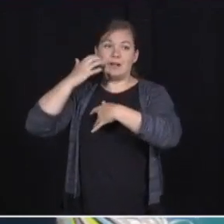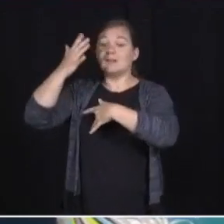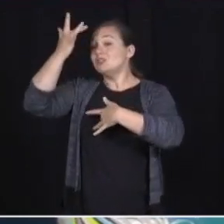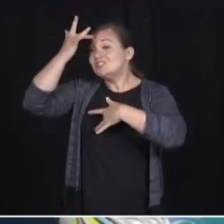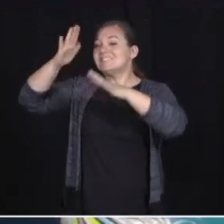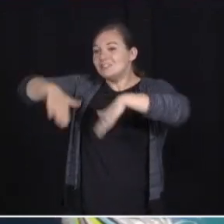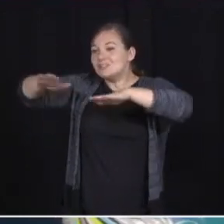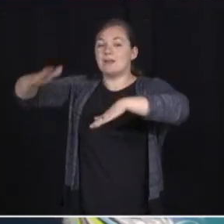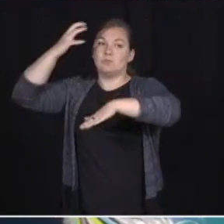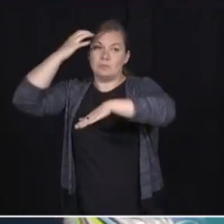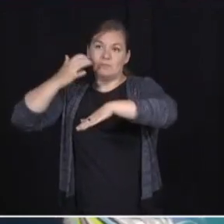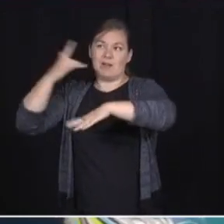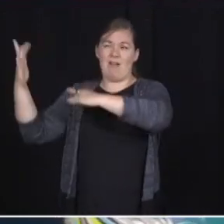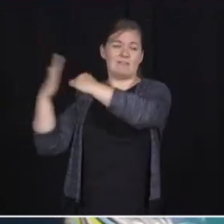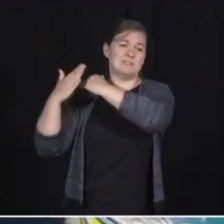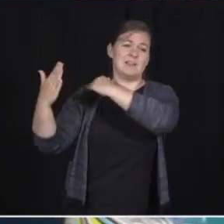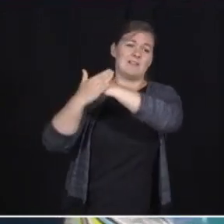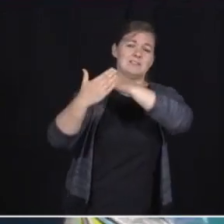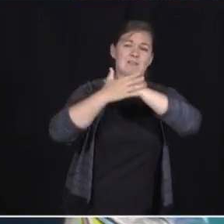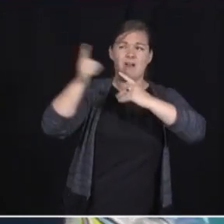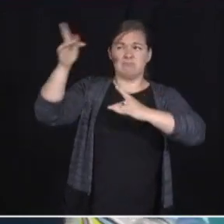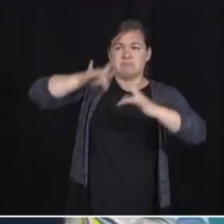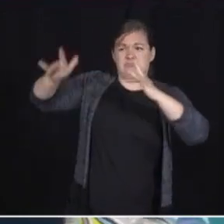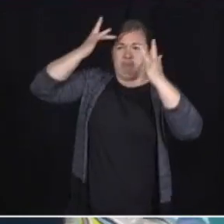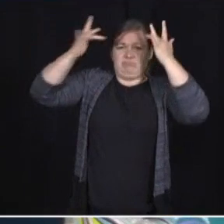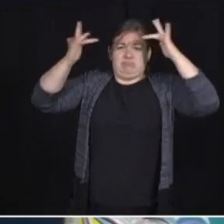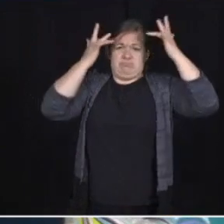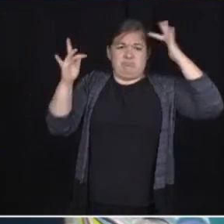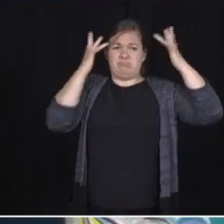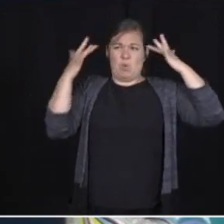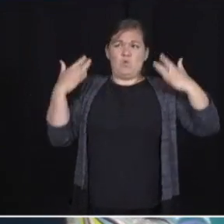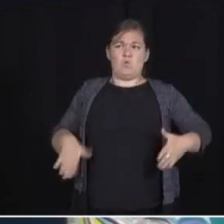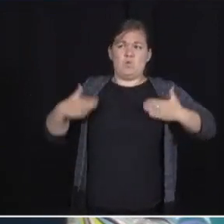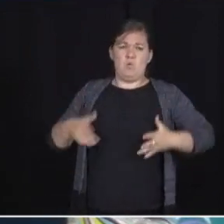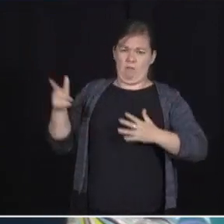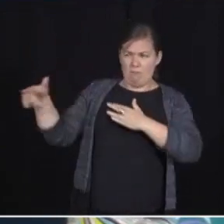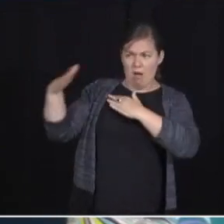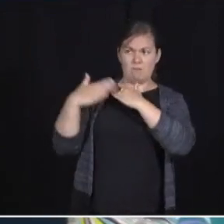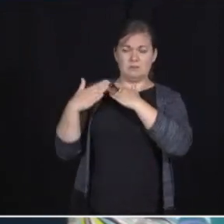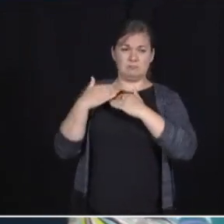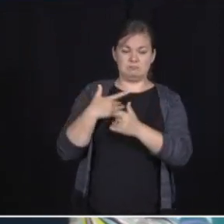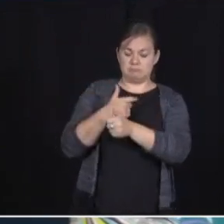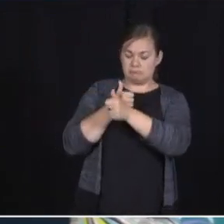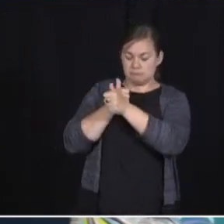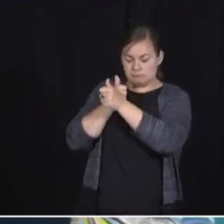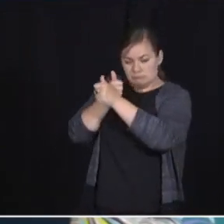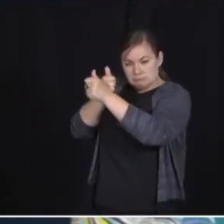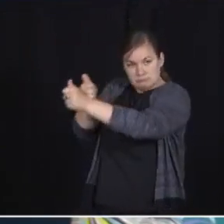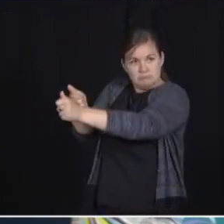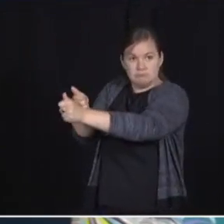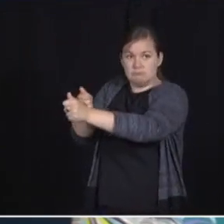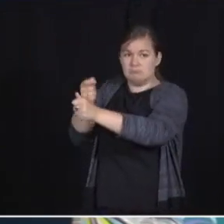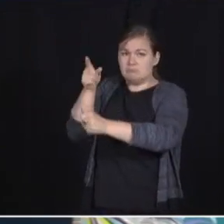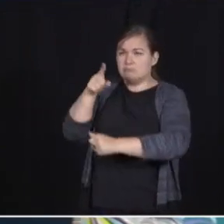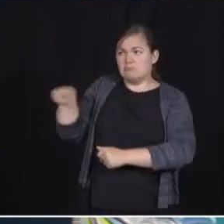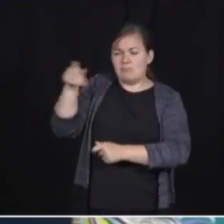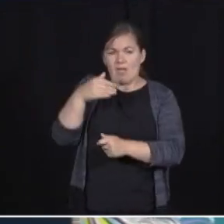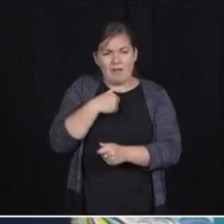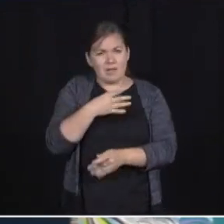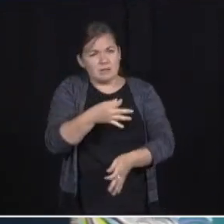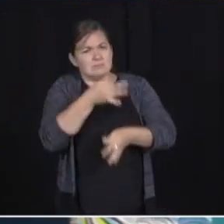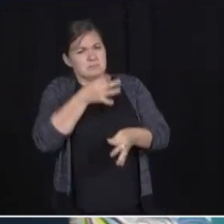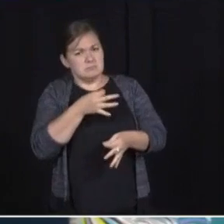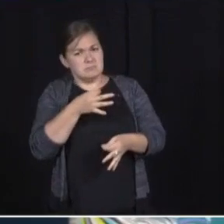And I have to take their advice, and I will always take their advice, and I'll never waver from their advice. They're the experts. But